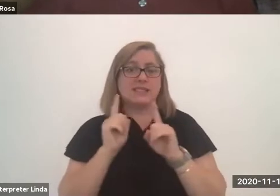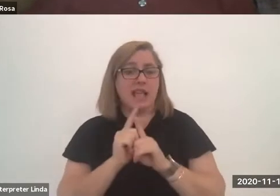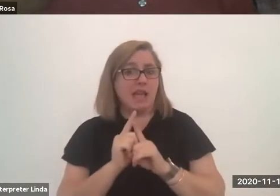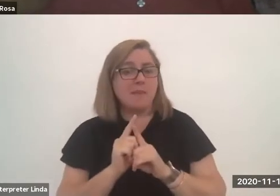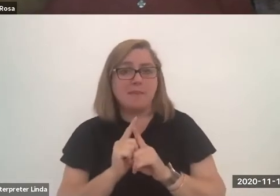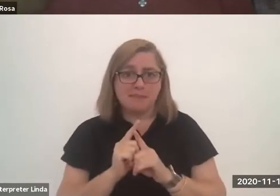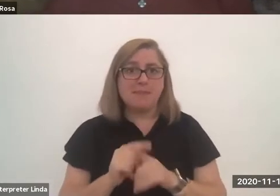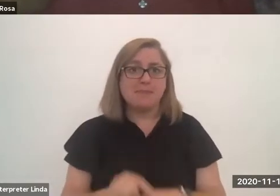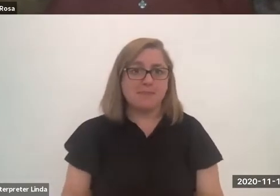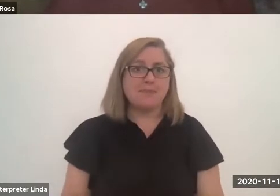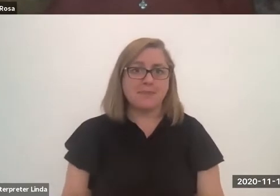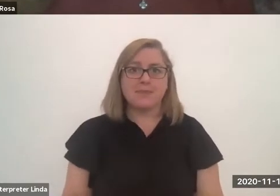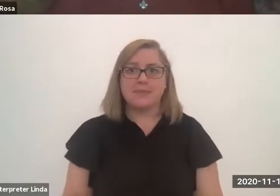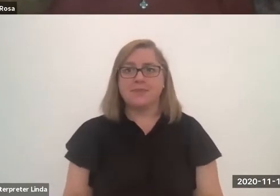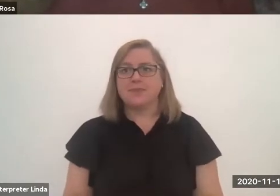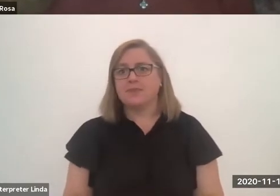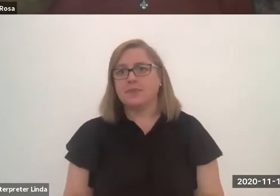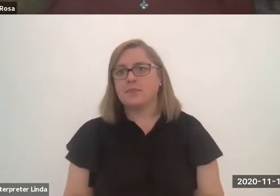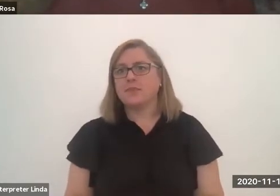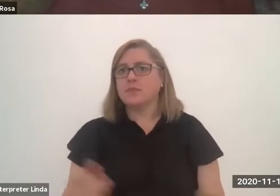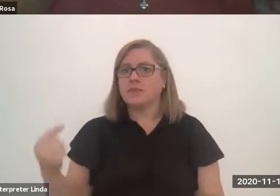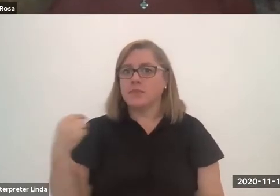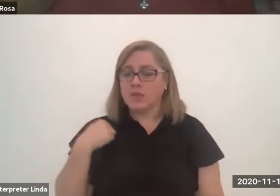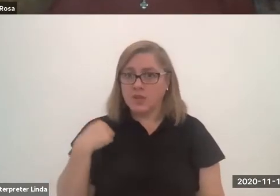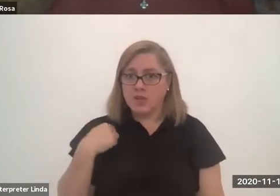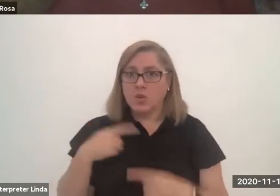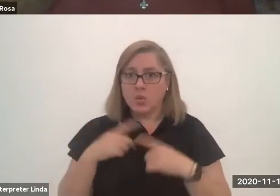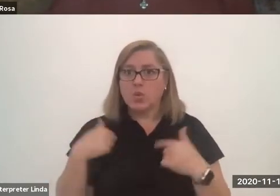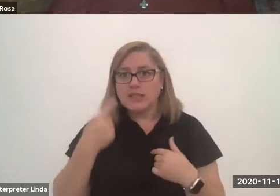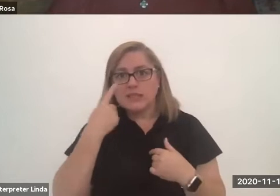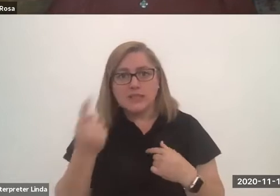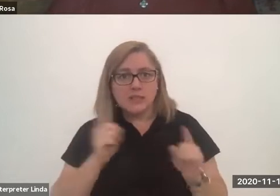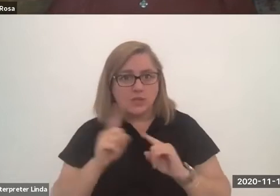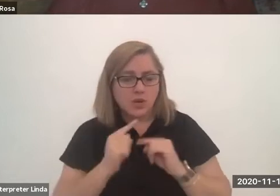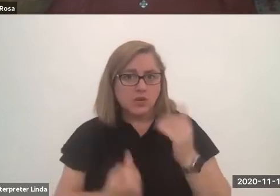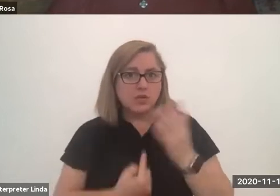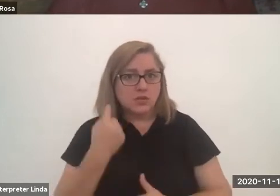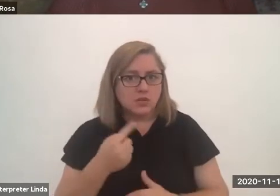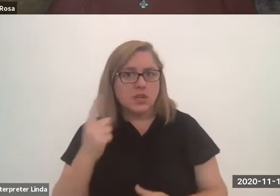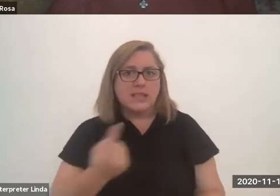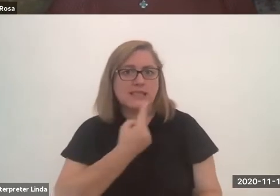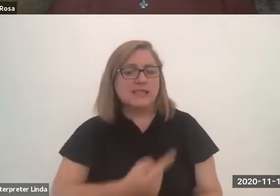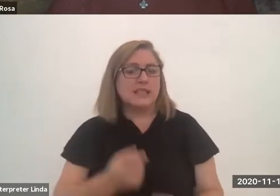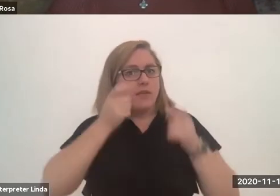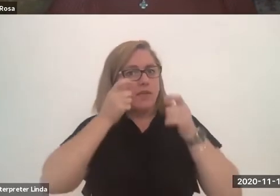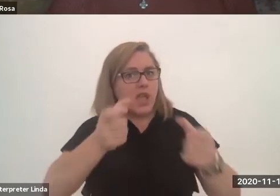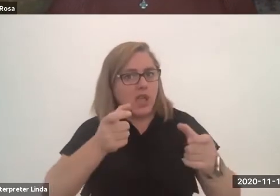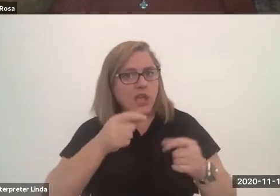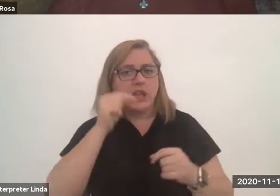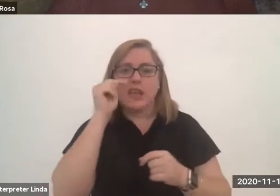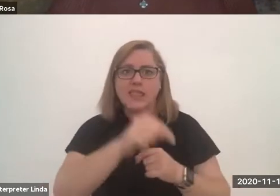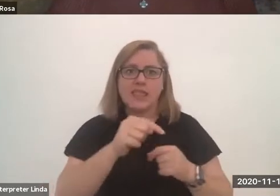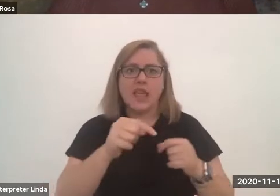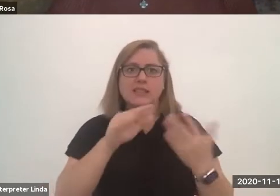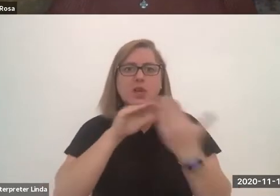degrees. Yeah. We are seeing more and more that self-care is being reframed as a form of